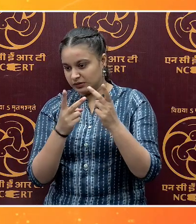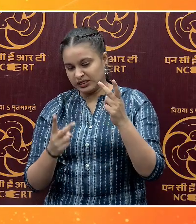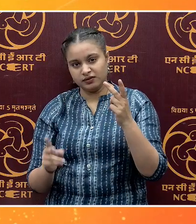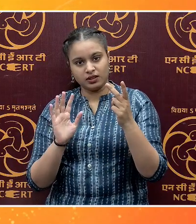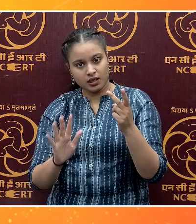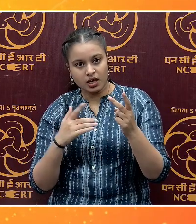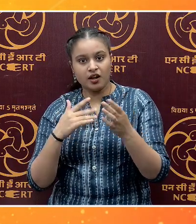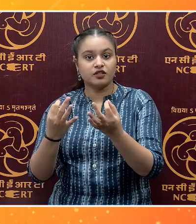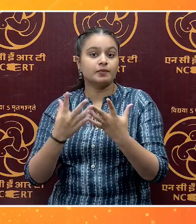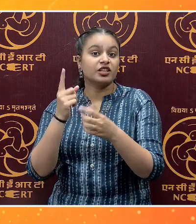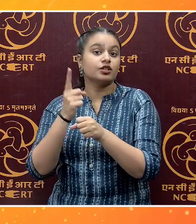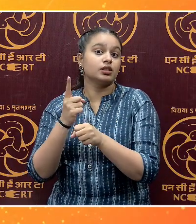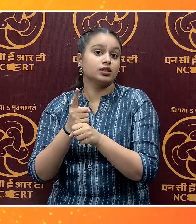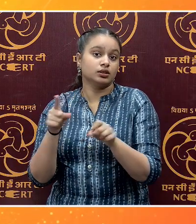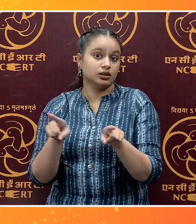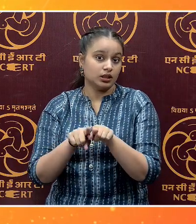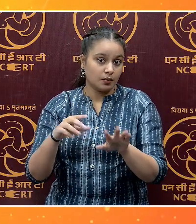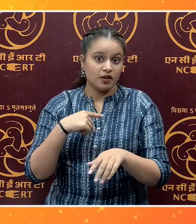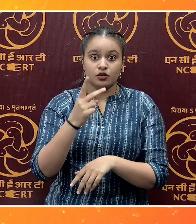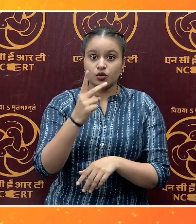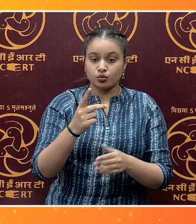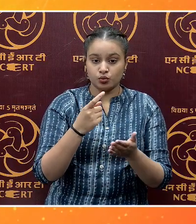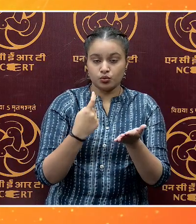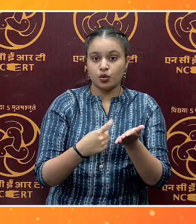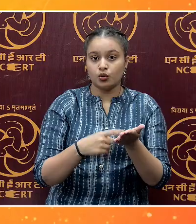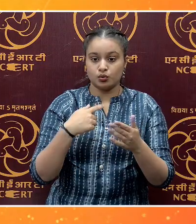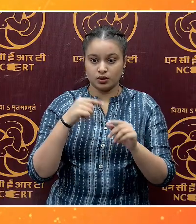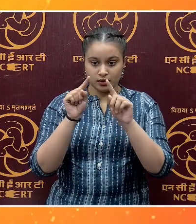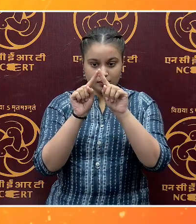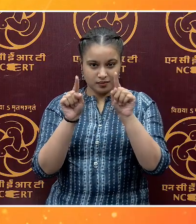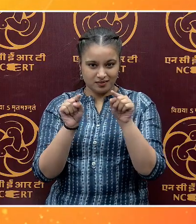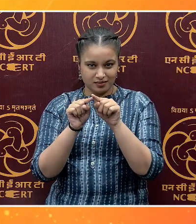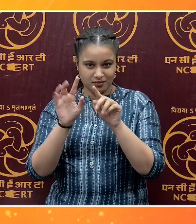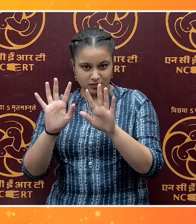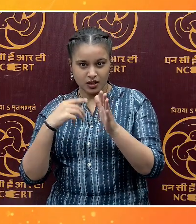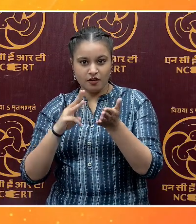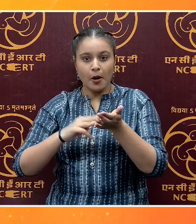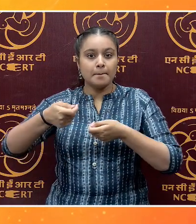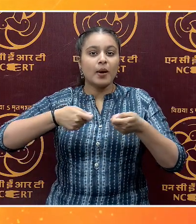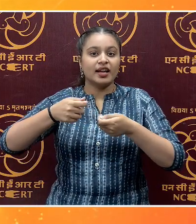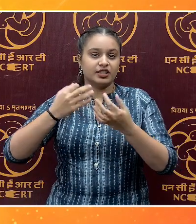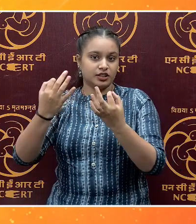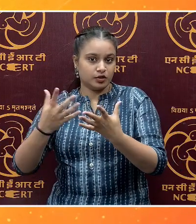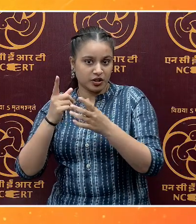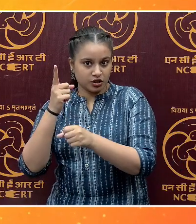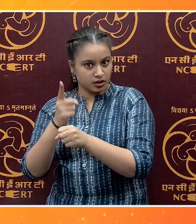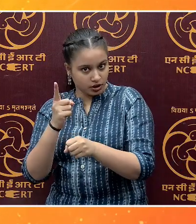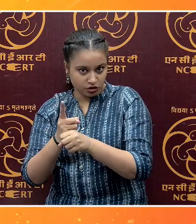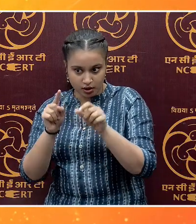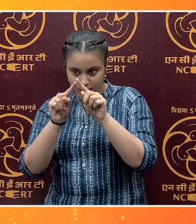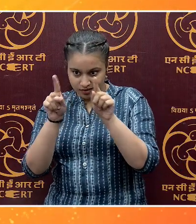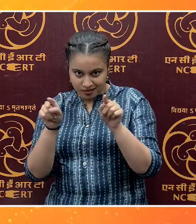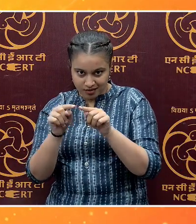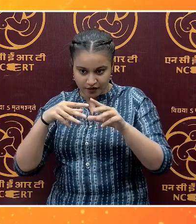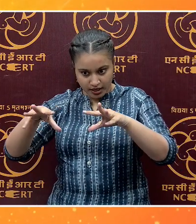special educator. In the to-do list, if you see, there is a button called manage special educator. If head teacher need to be